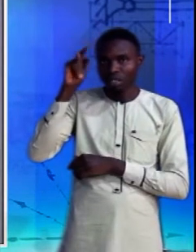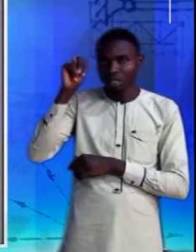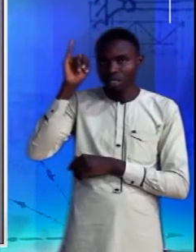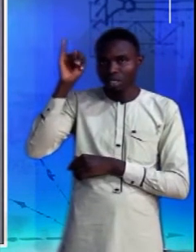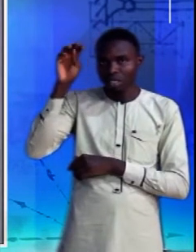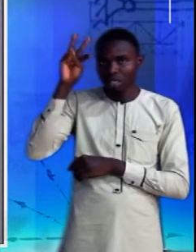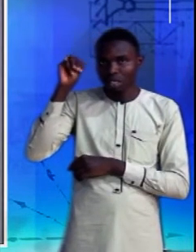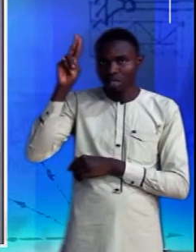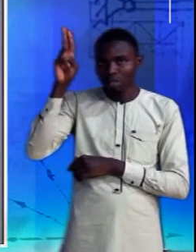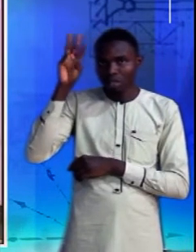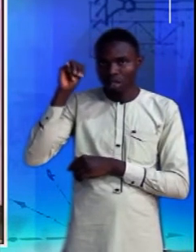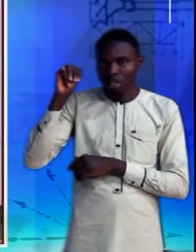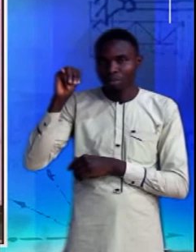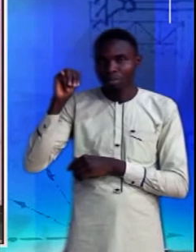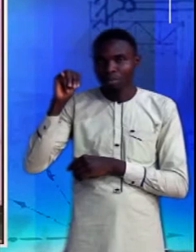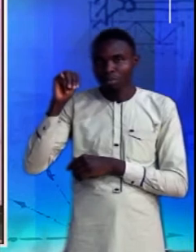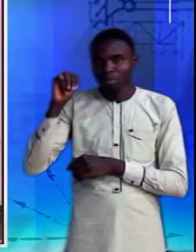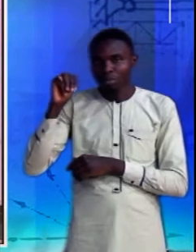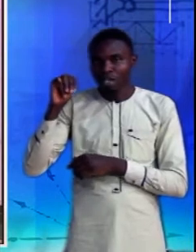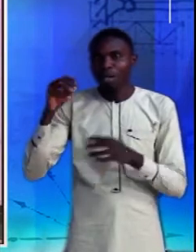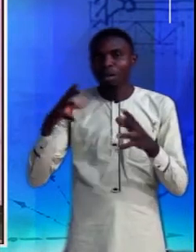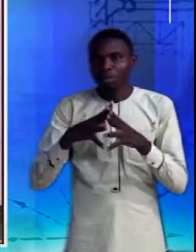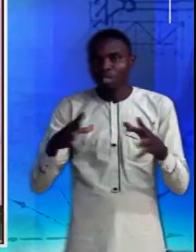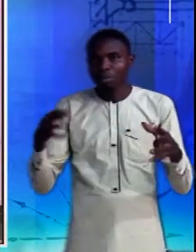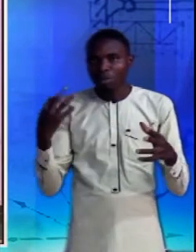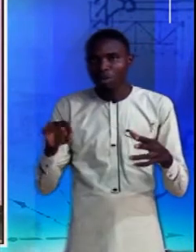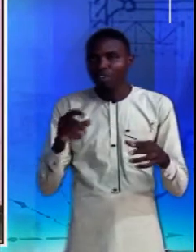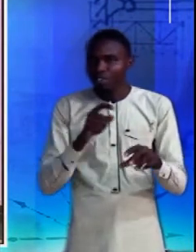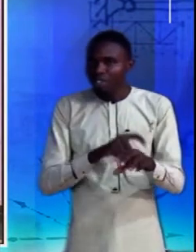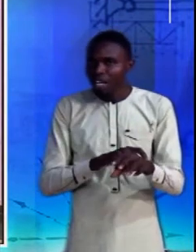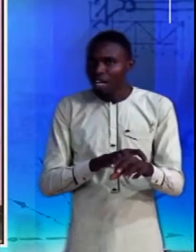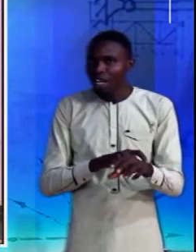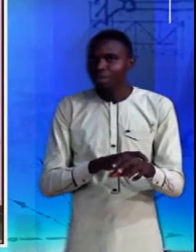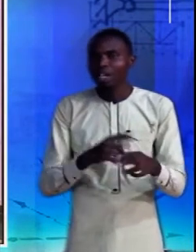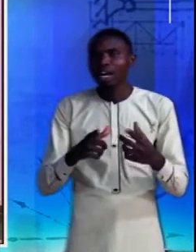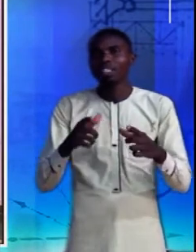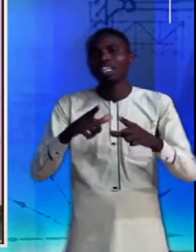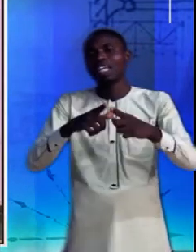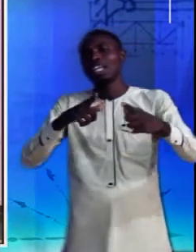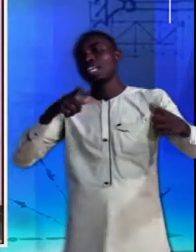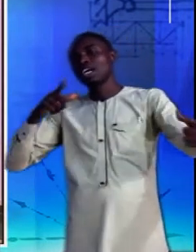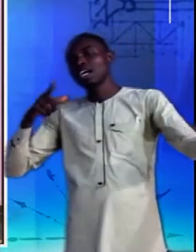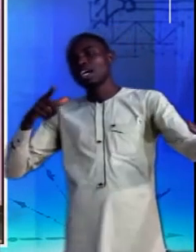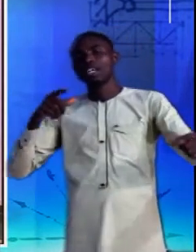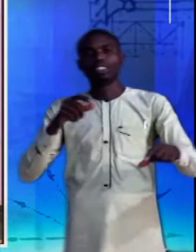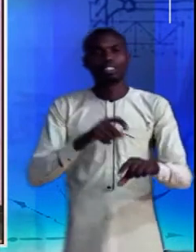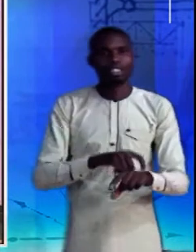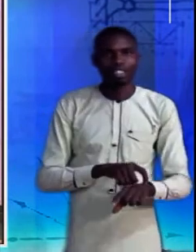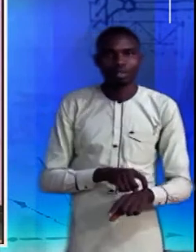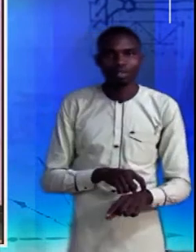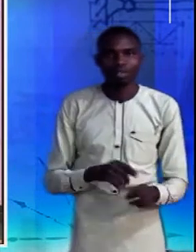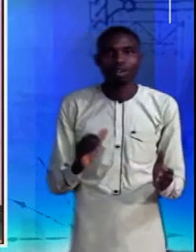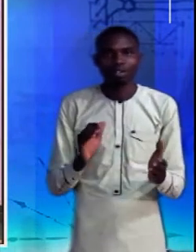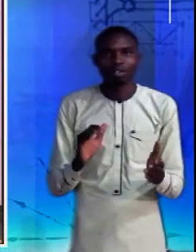life activity. When we say second, second is a unit that is measuring a quantity of